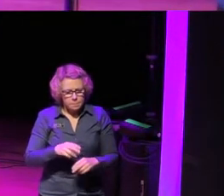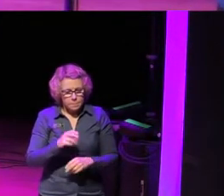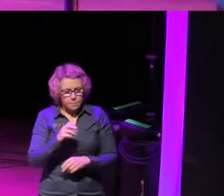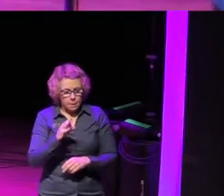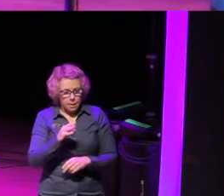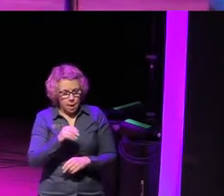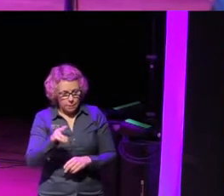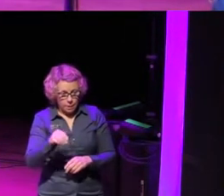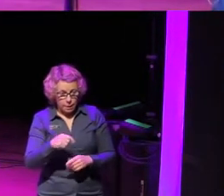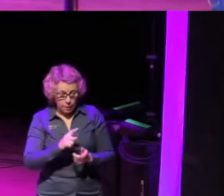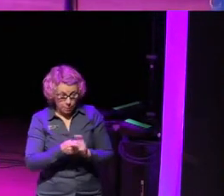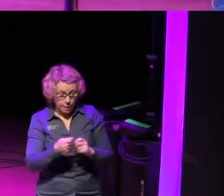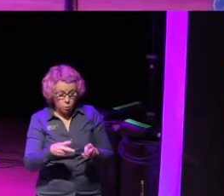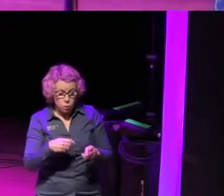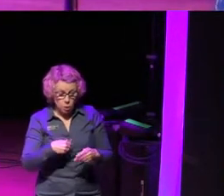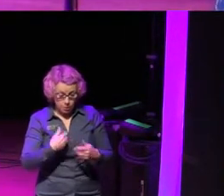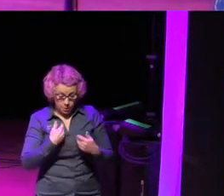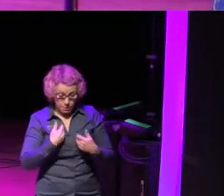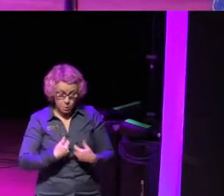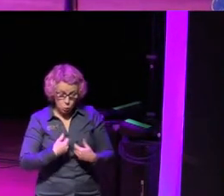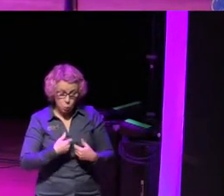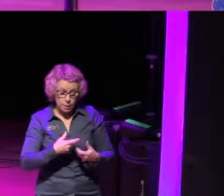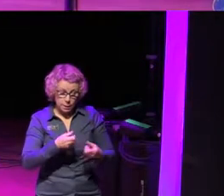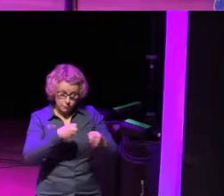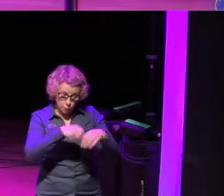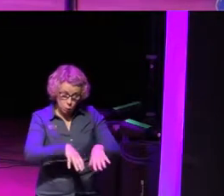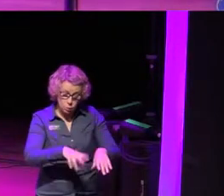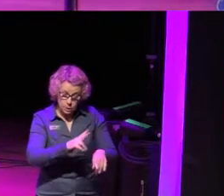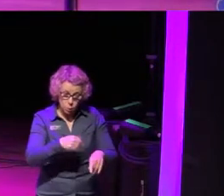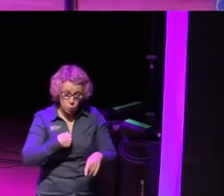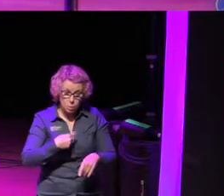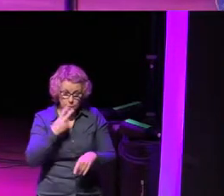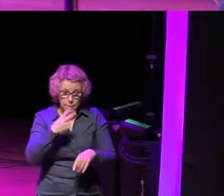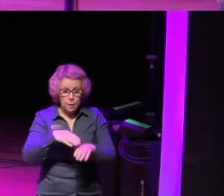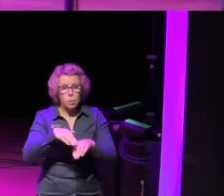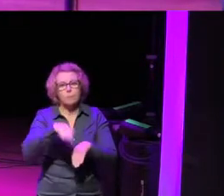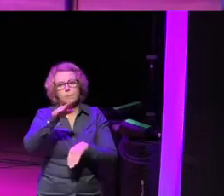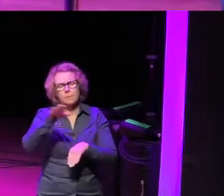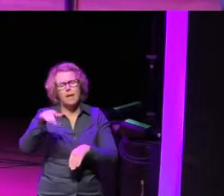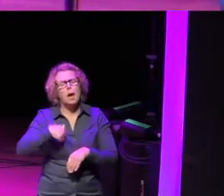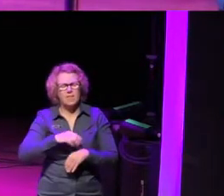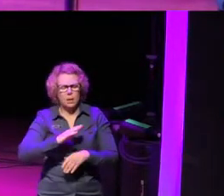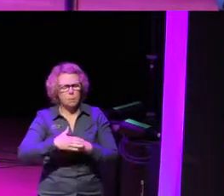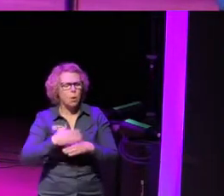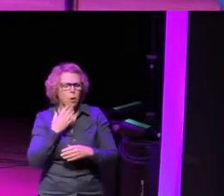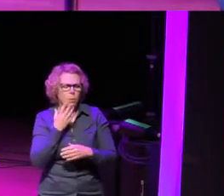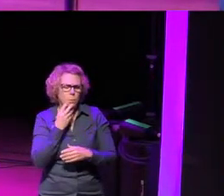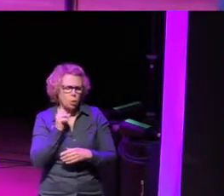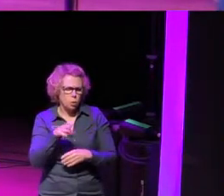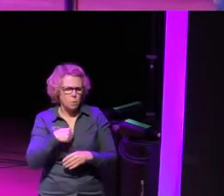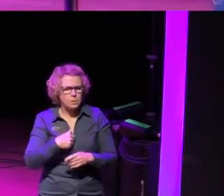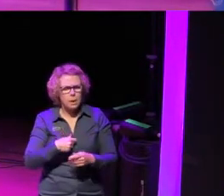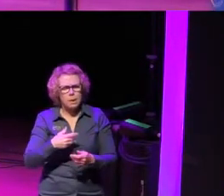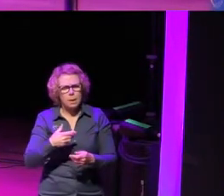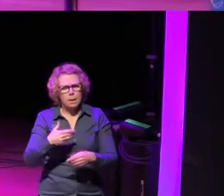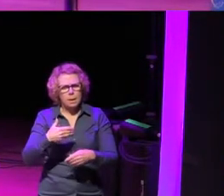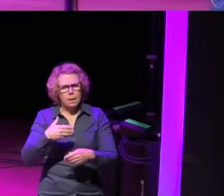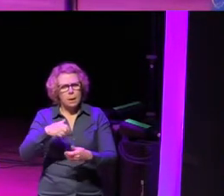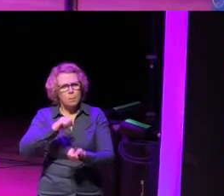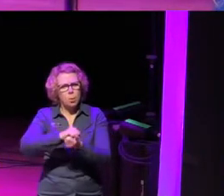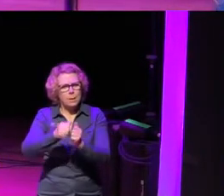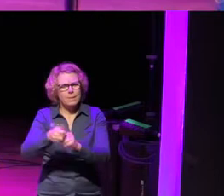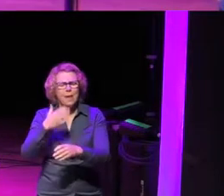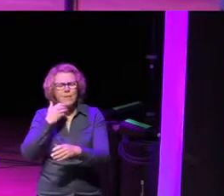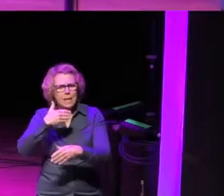also pay when you actually look at the highest power. And we're going to get back to this. I mean, the role of politics, of actually what